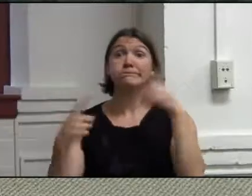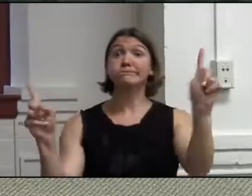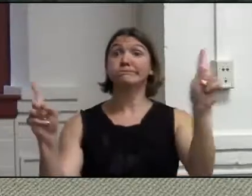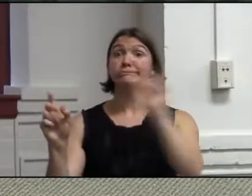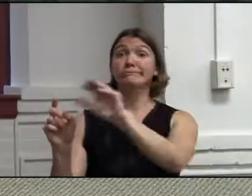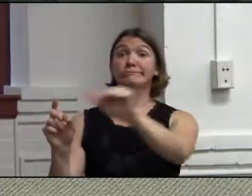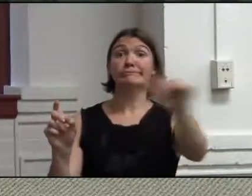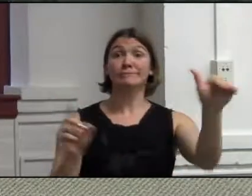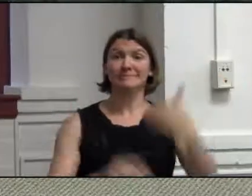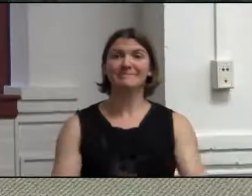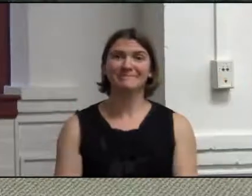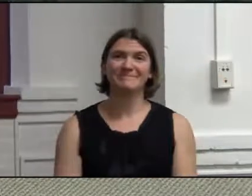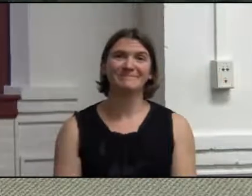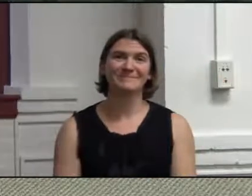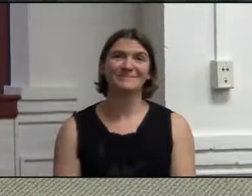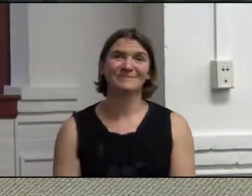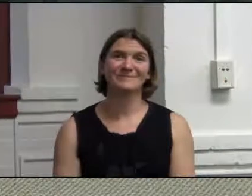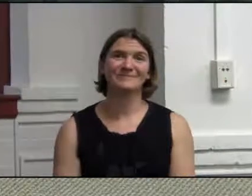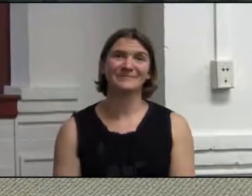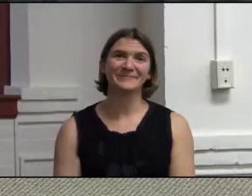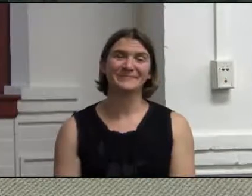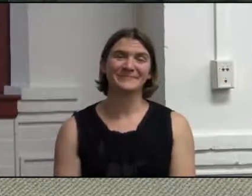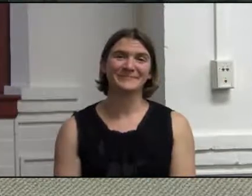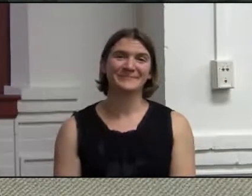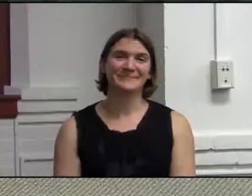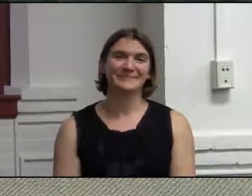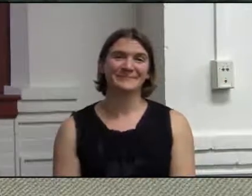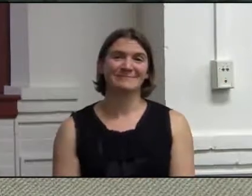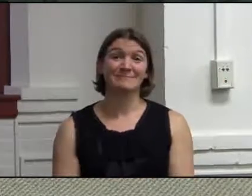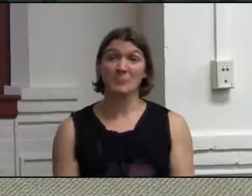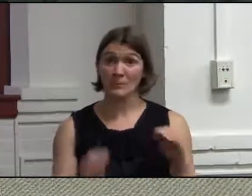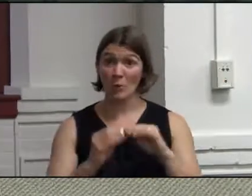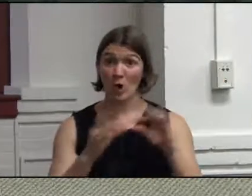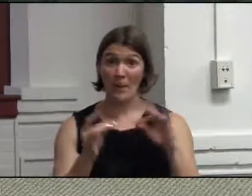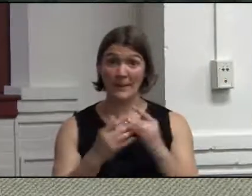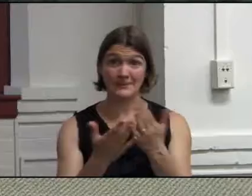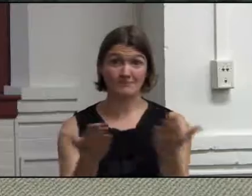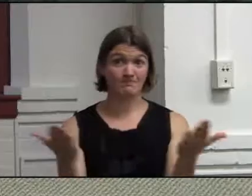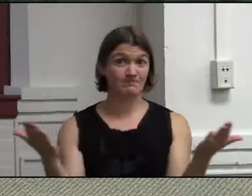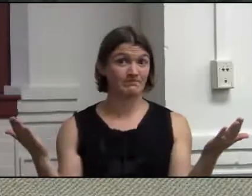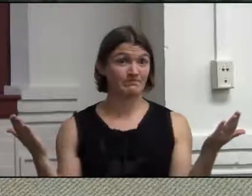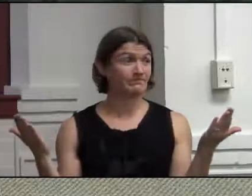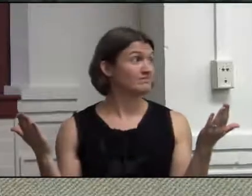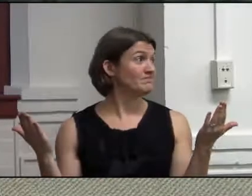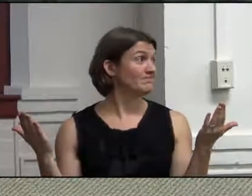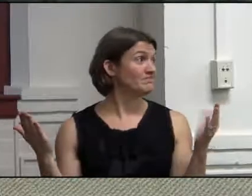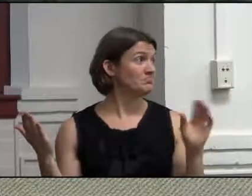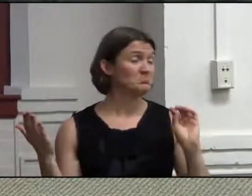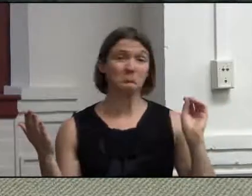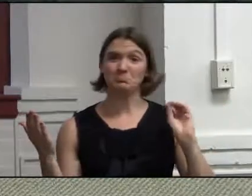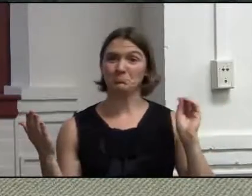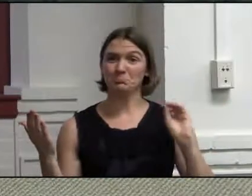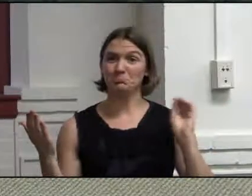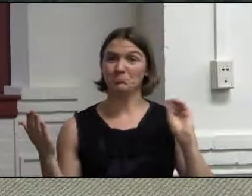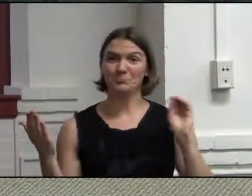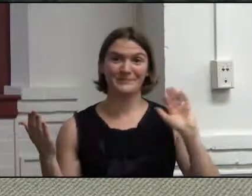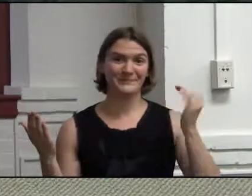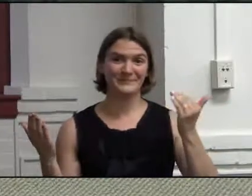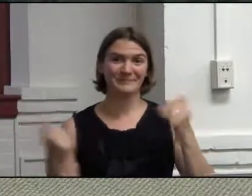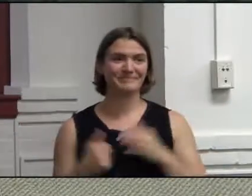announcing it. That's fantastic. Yeah. Thank you. Does anyone else on the select board have any more comments? Committee